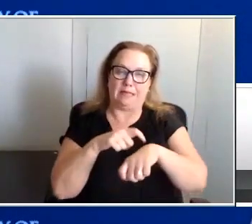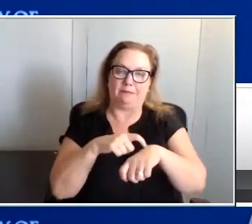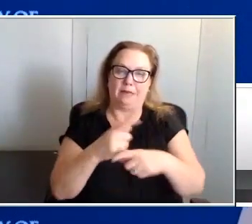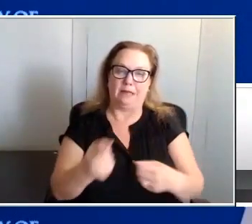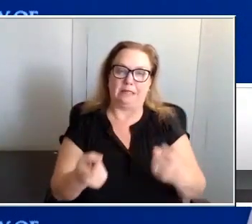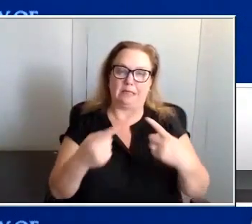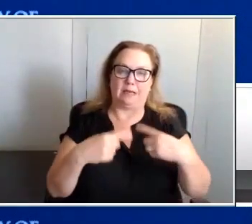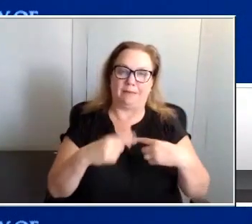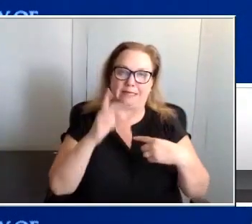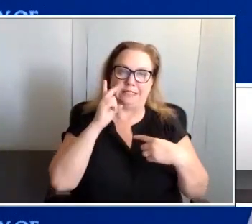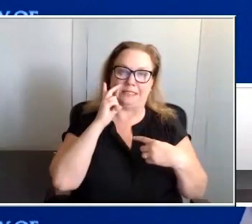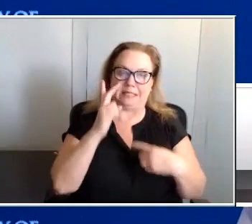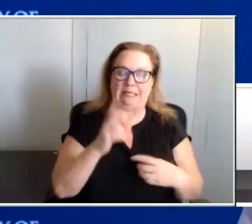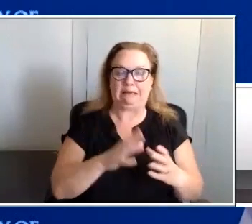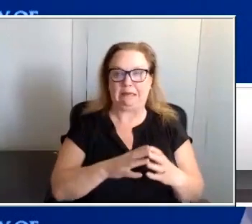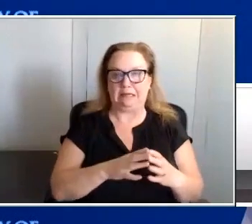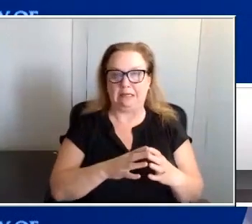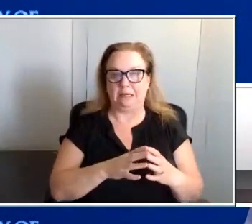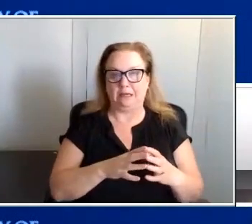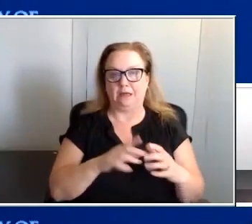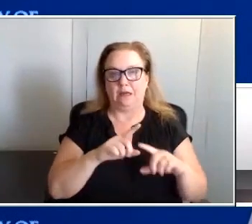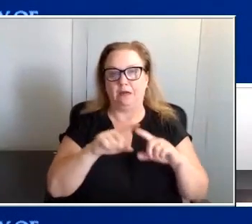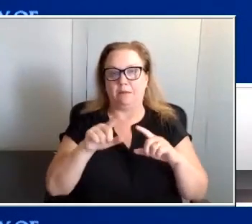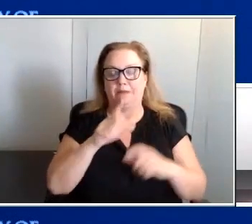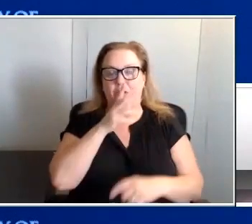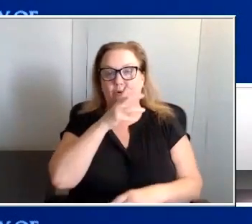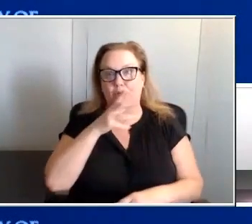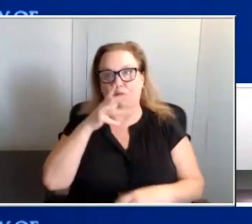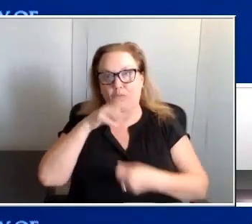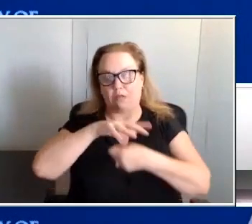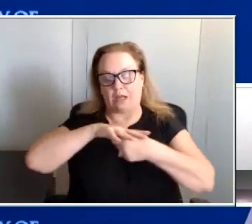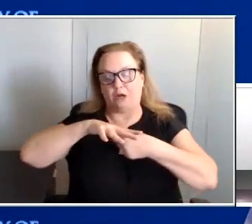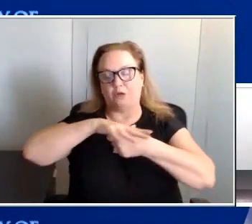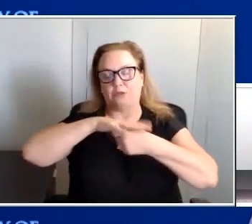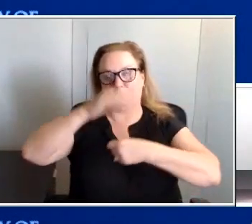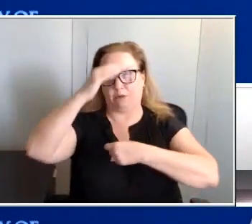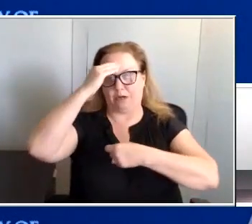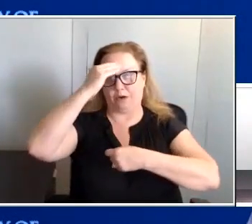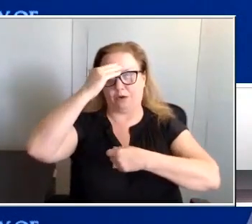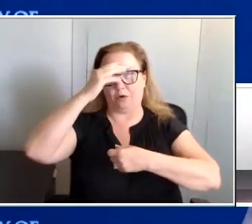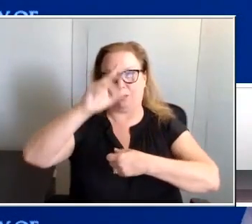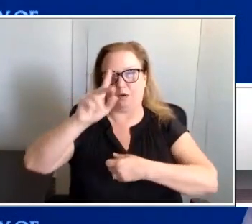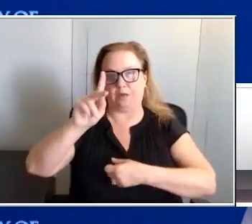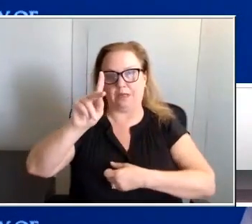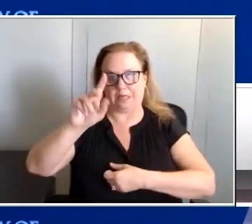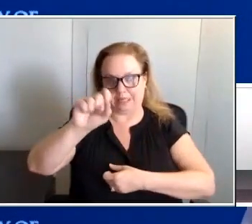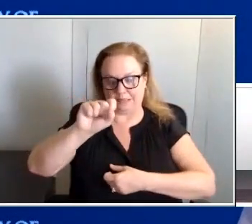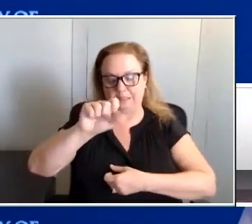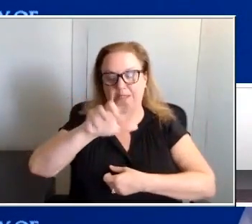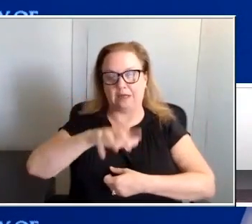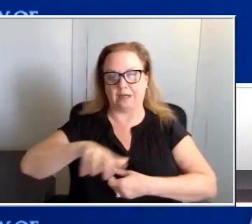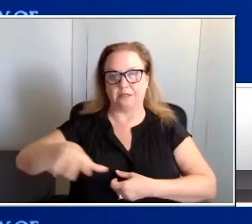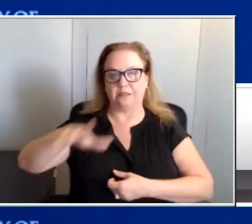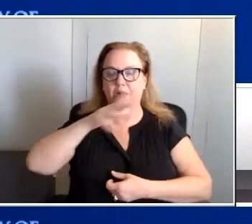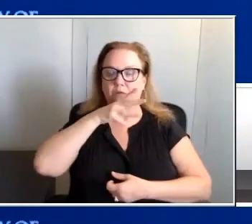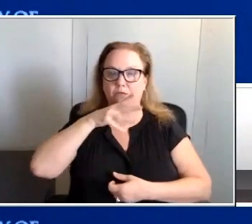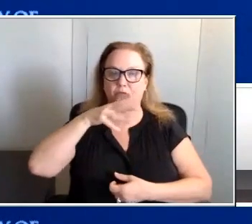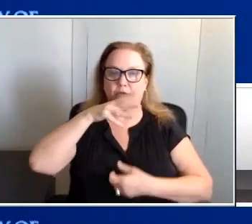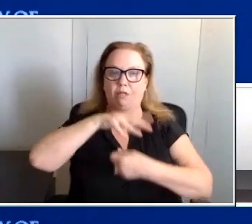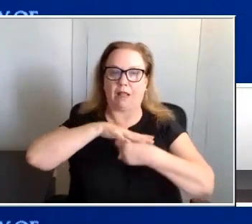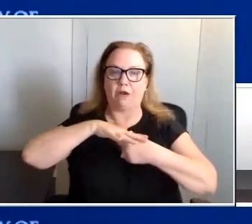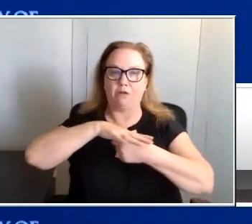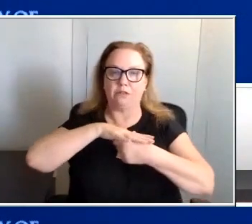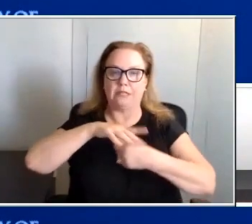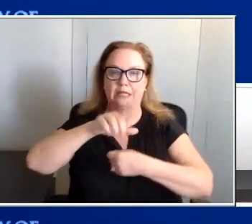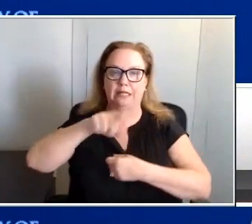seen. But then if you go out to the rural areas, and we know that certainly Kansas has a lot of rural areas that need to